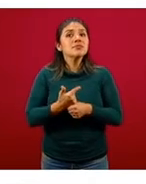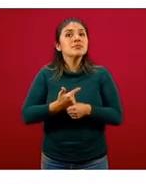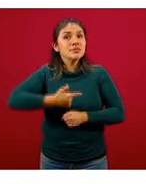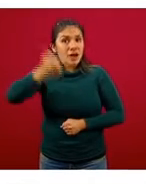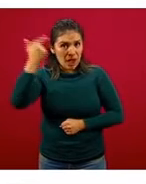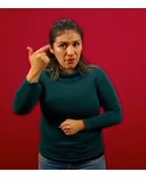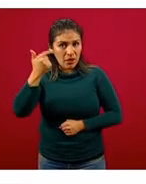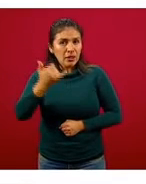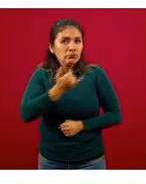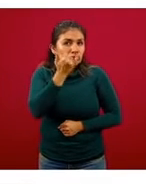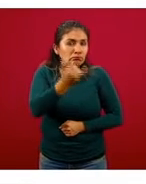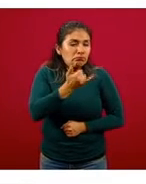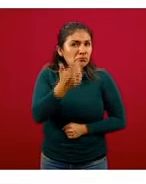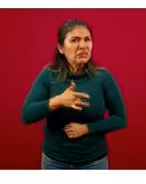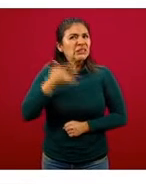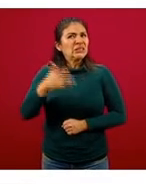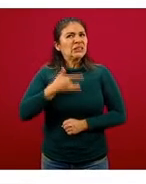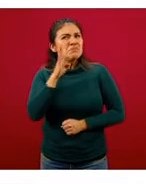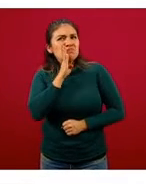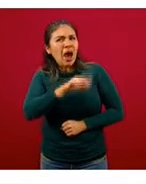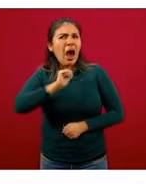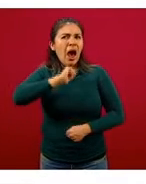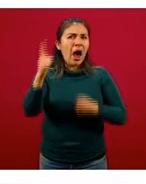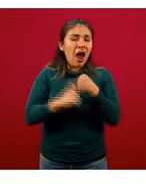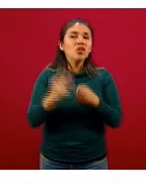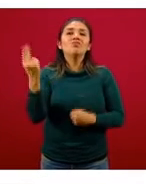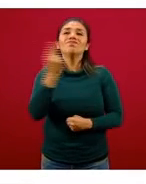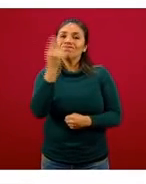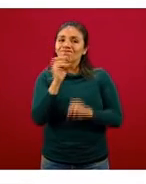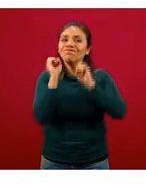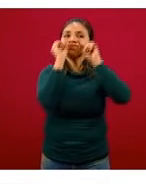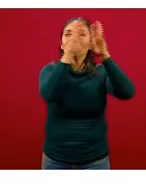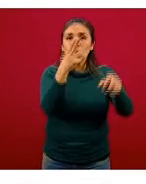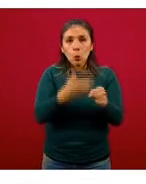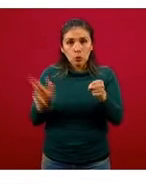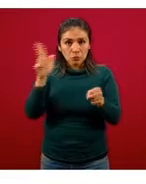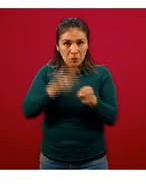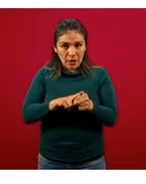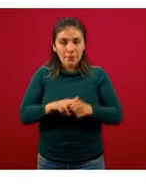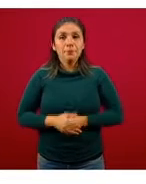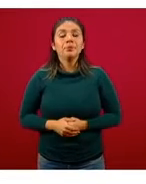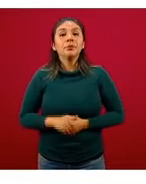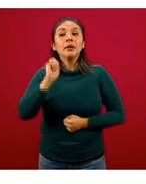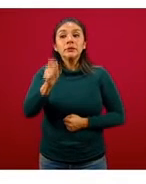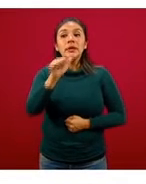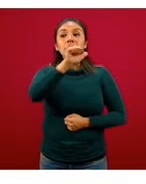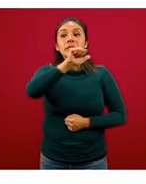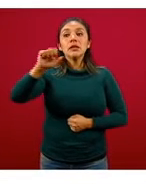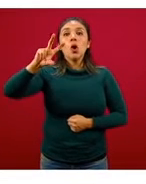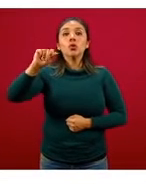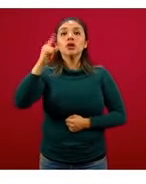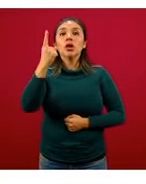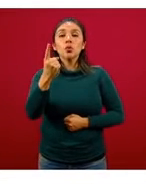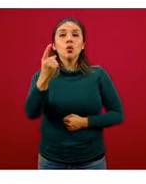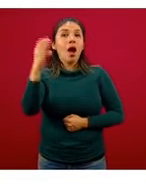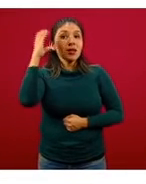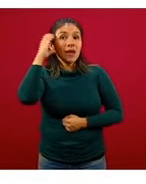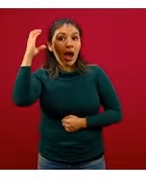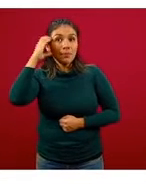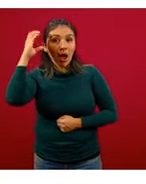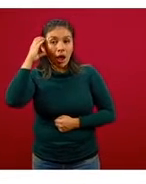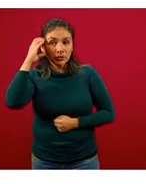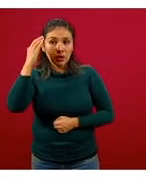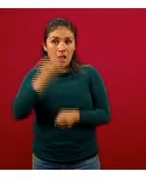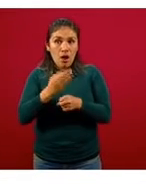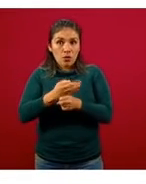relying on the IRAG network of hospitals who are notifying and updating their information regarding their admissions, their